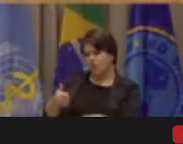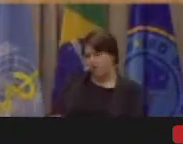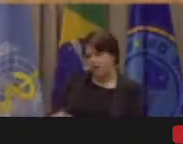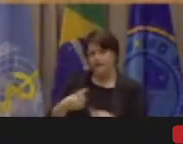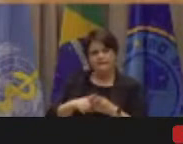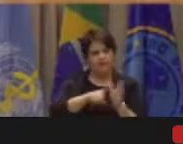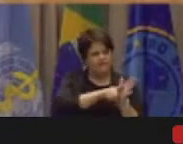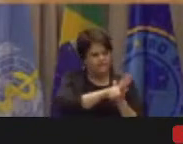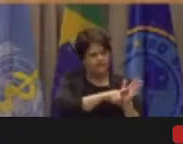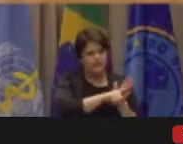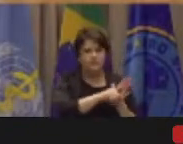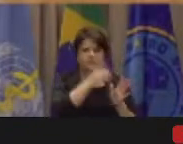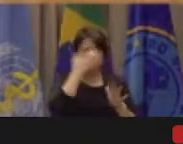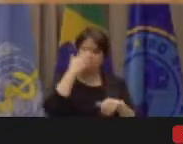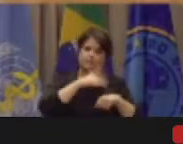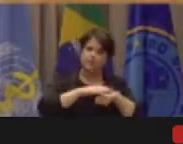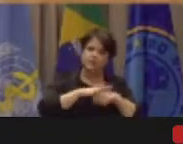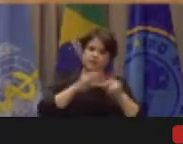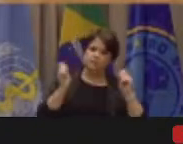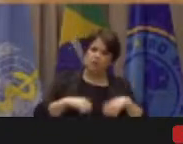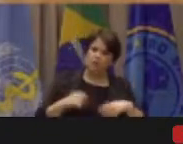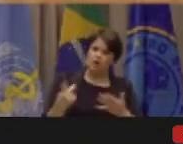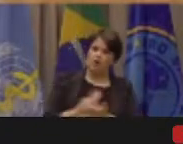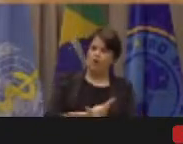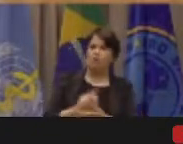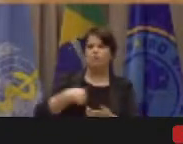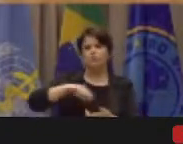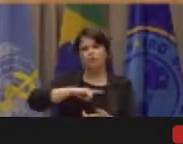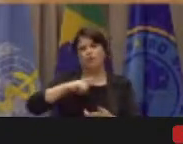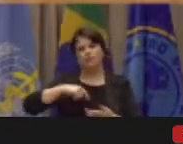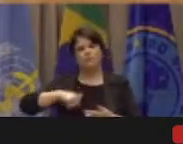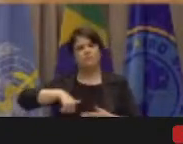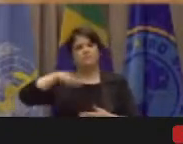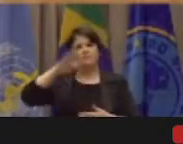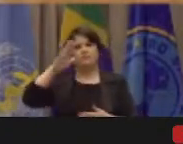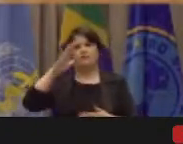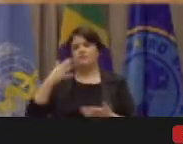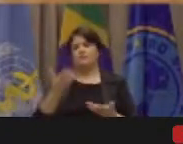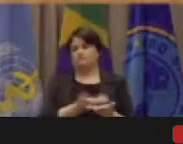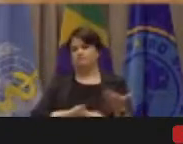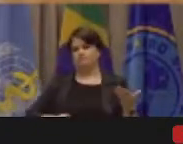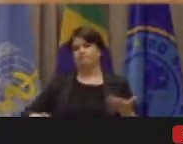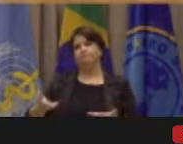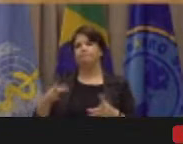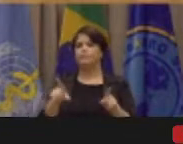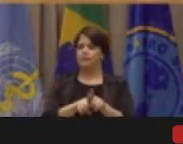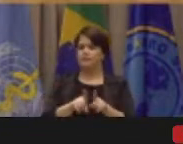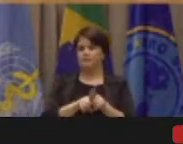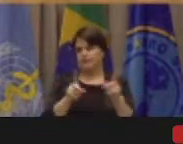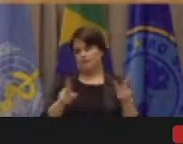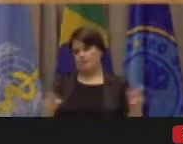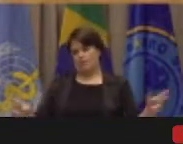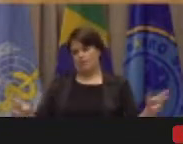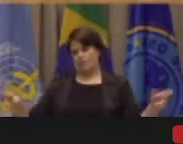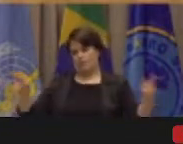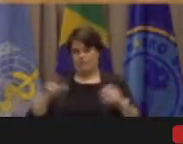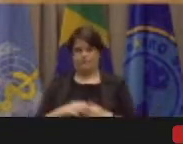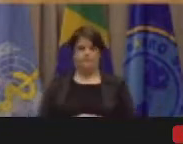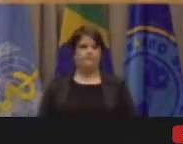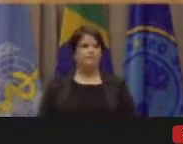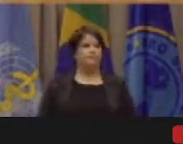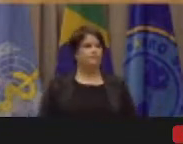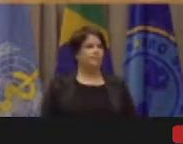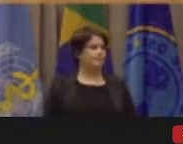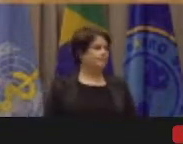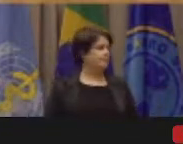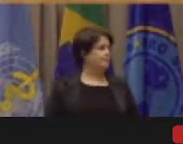that. We have to research what is happening with that patient, and we have a way to do